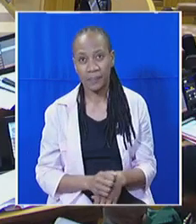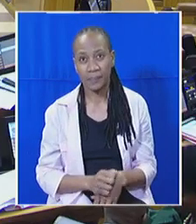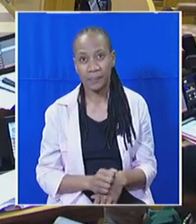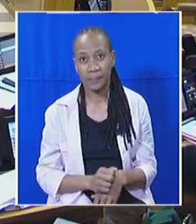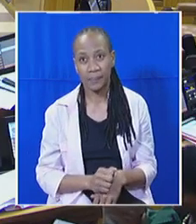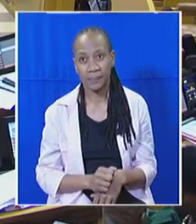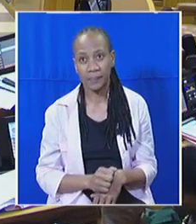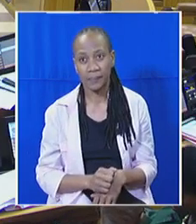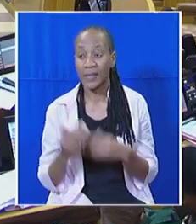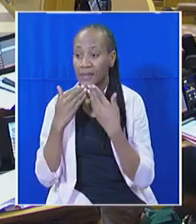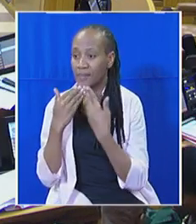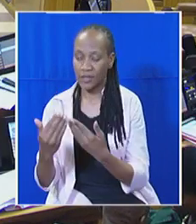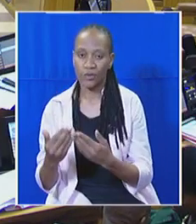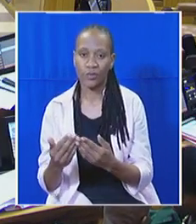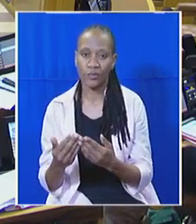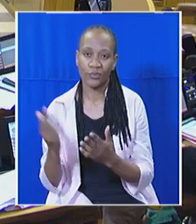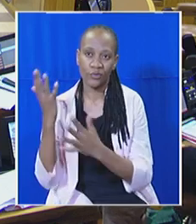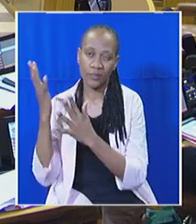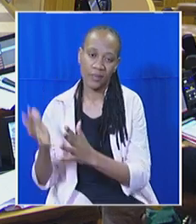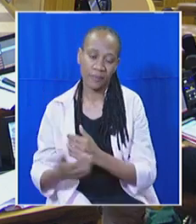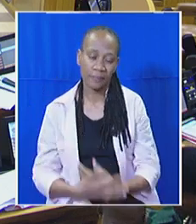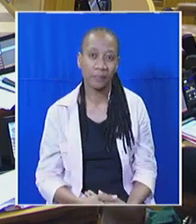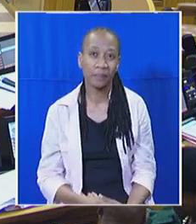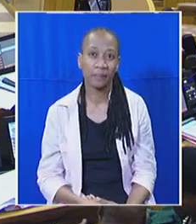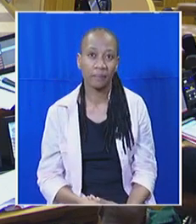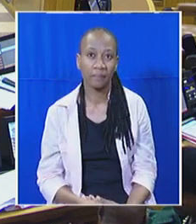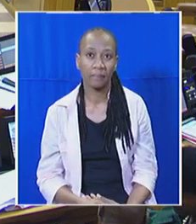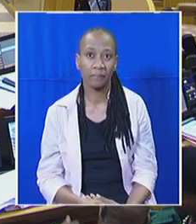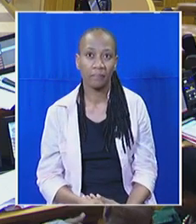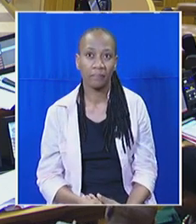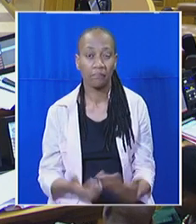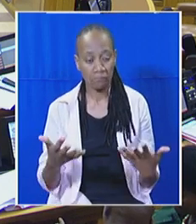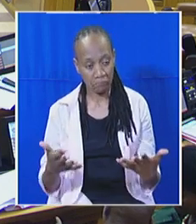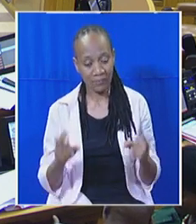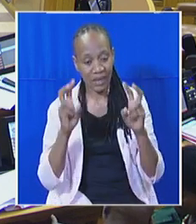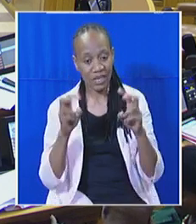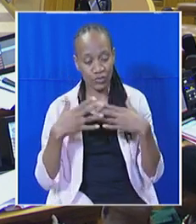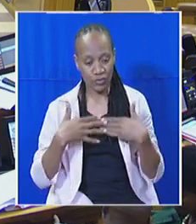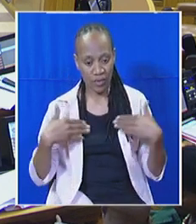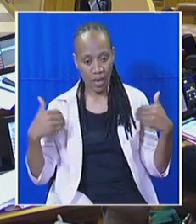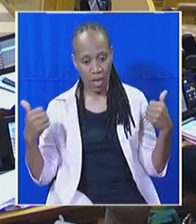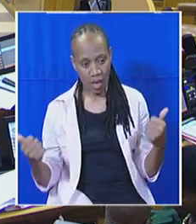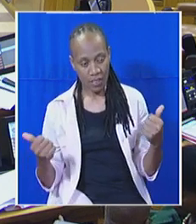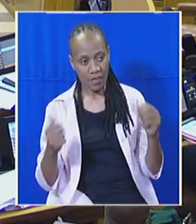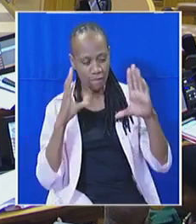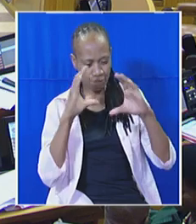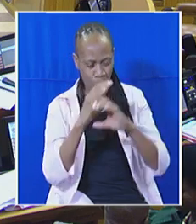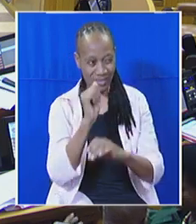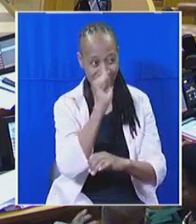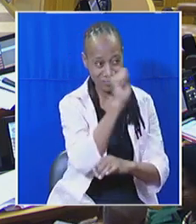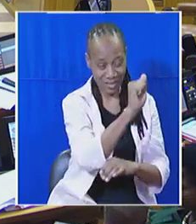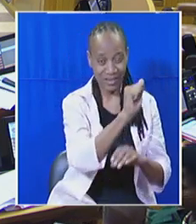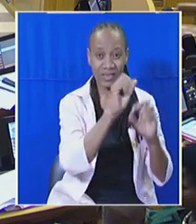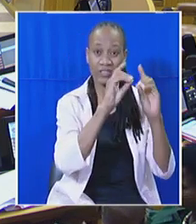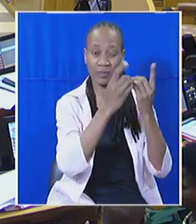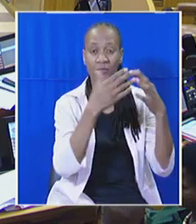Thank you, Honorable Speaker. Since public health delivery is the main thrust of the Department of Health Service